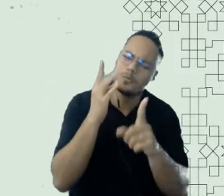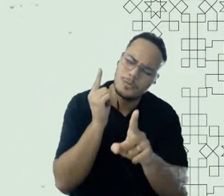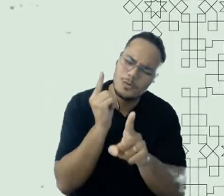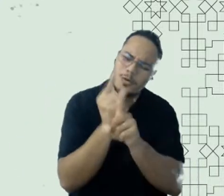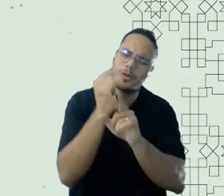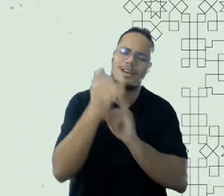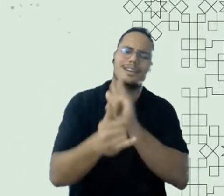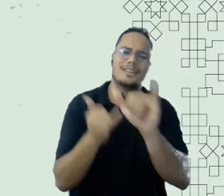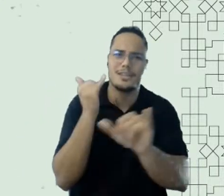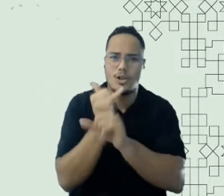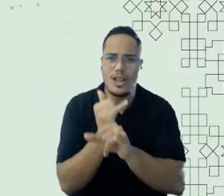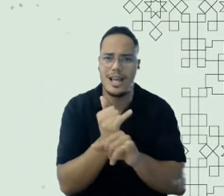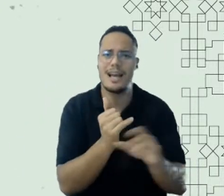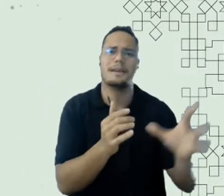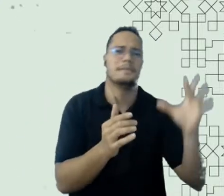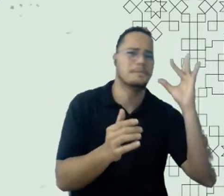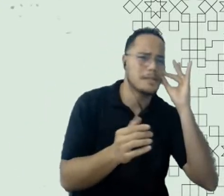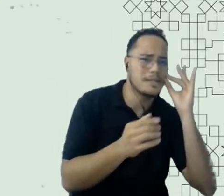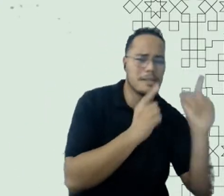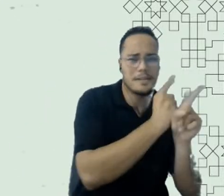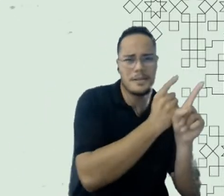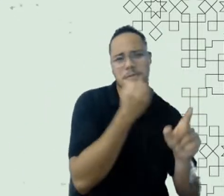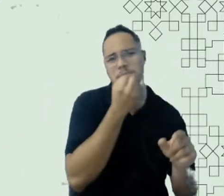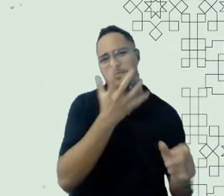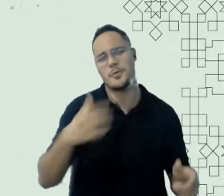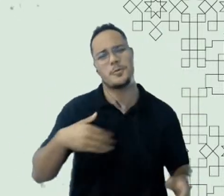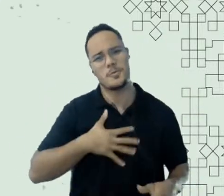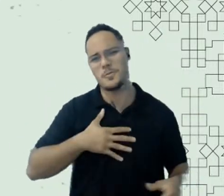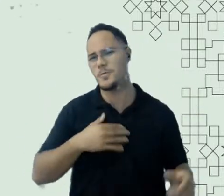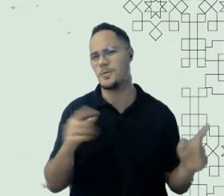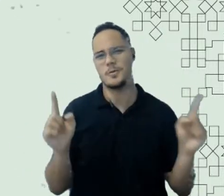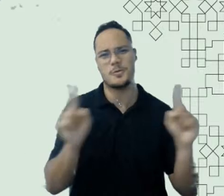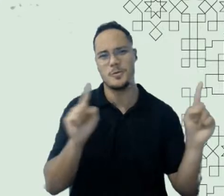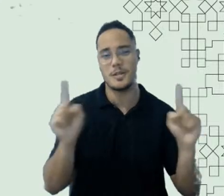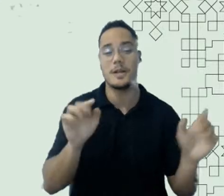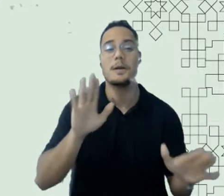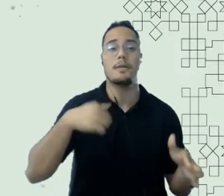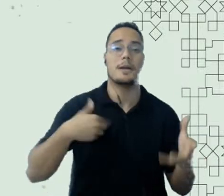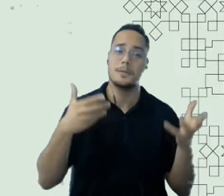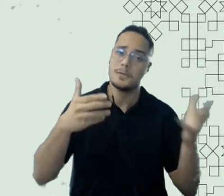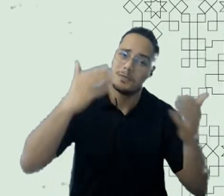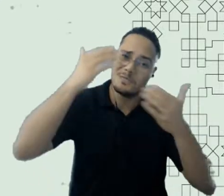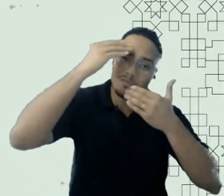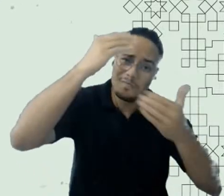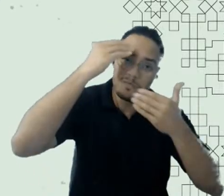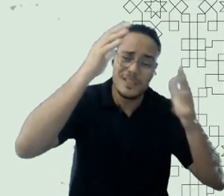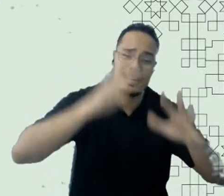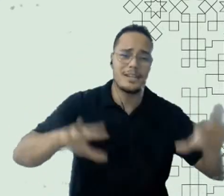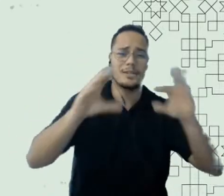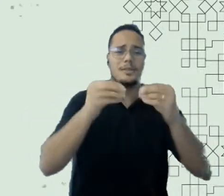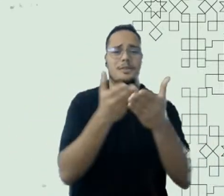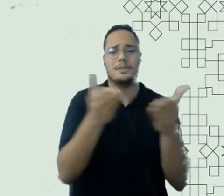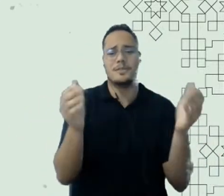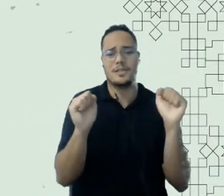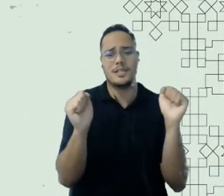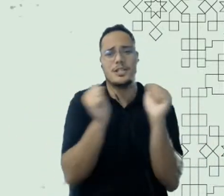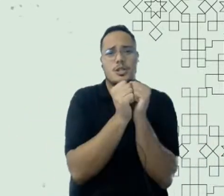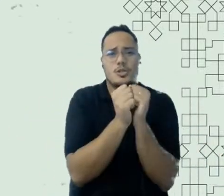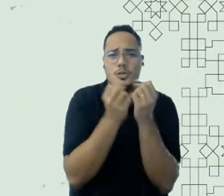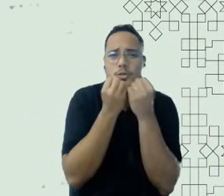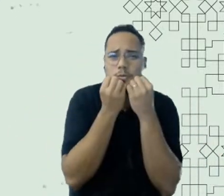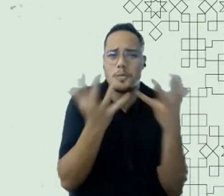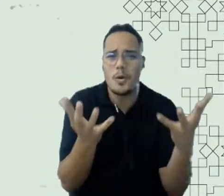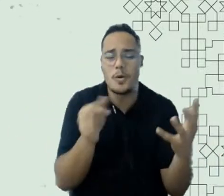thank you. I would like to thank everybody who participated, and Renata and all the organizers